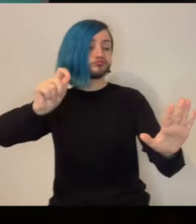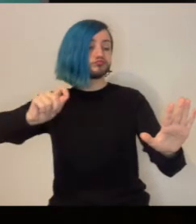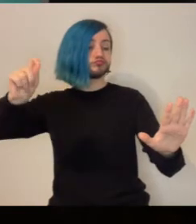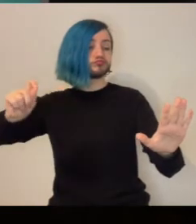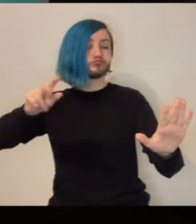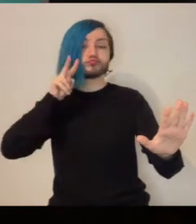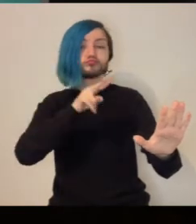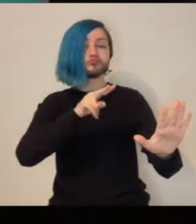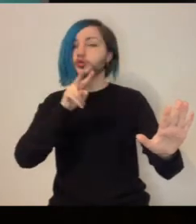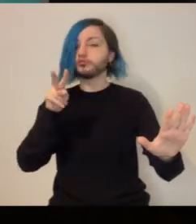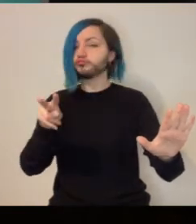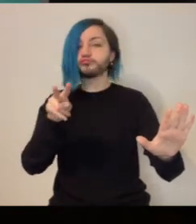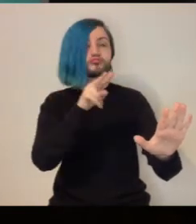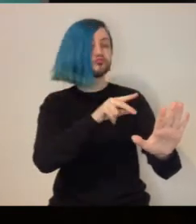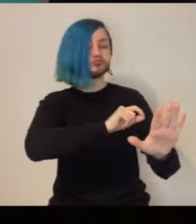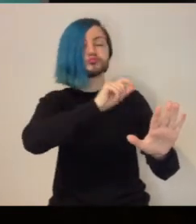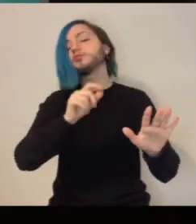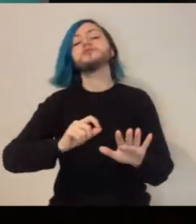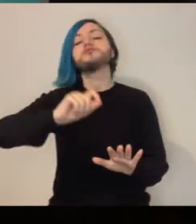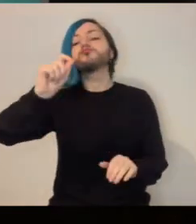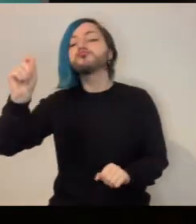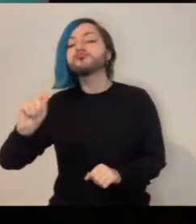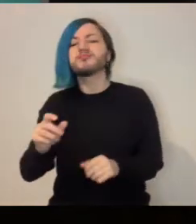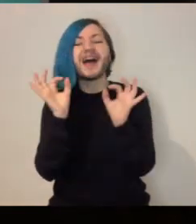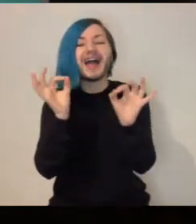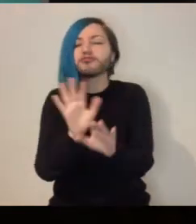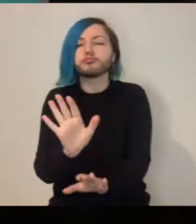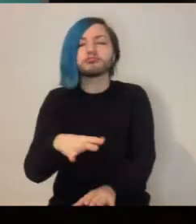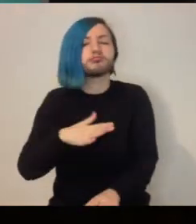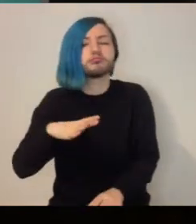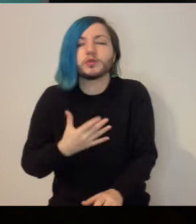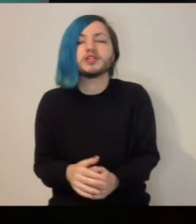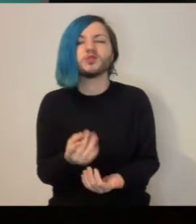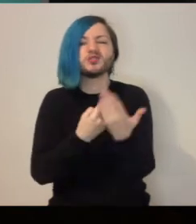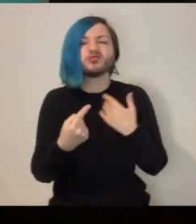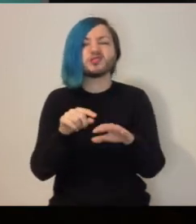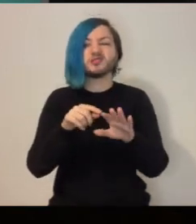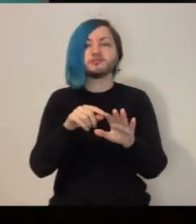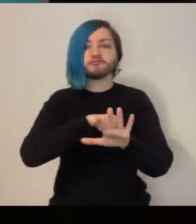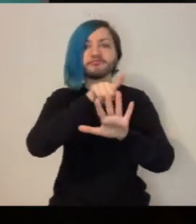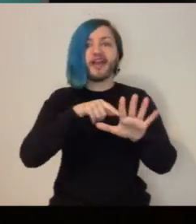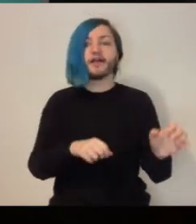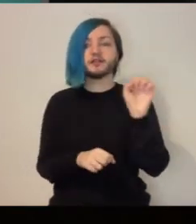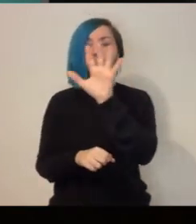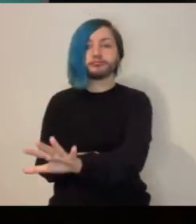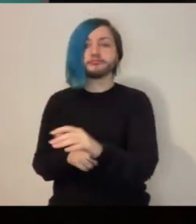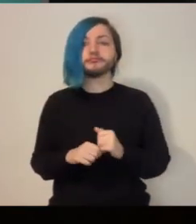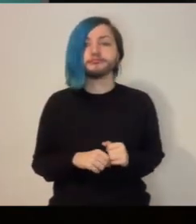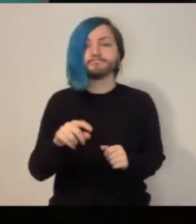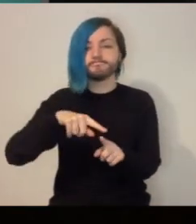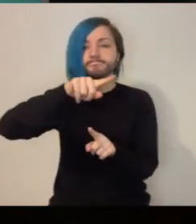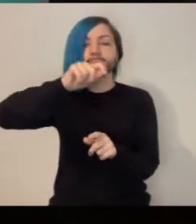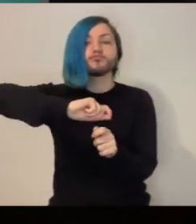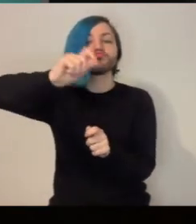drawing. So this outline does not need to be accurate. All you're doing is placing your hand on the piece of